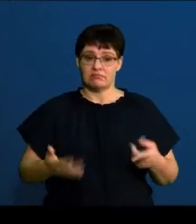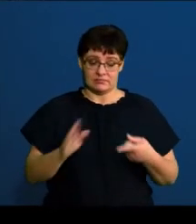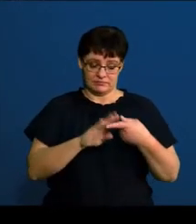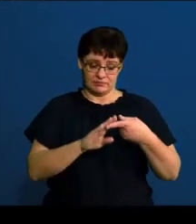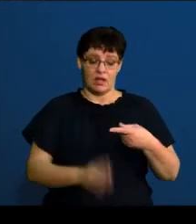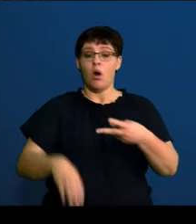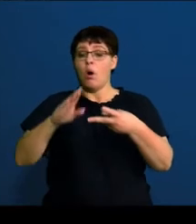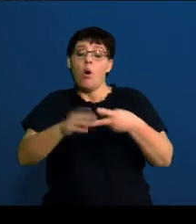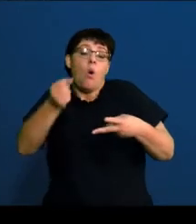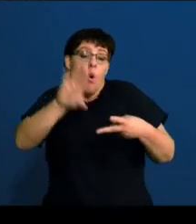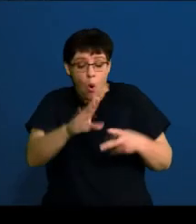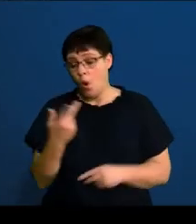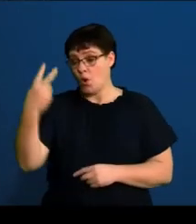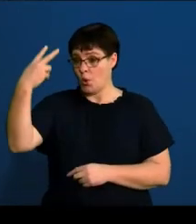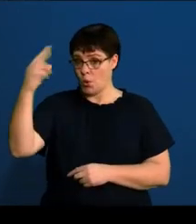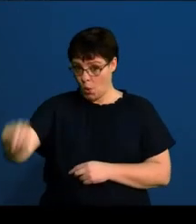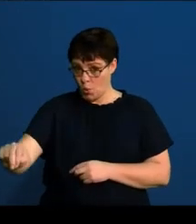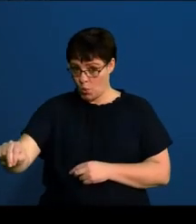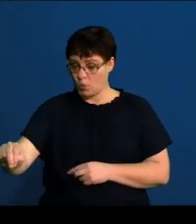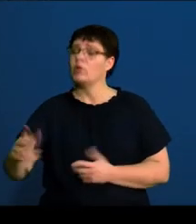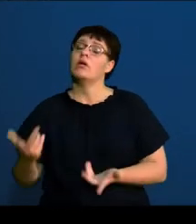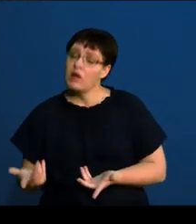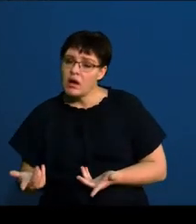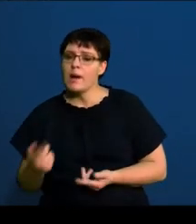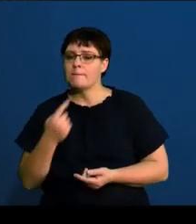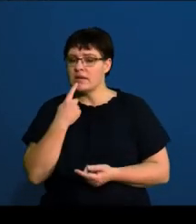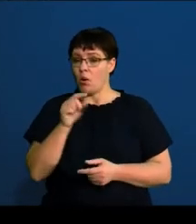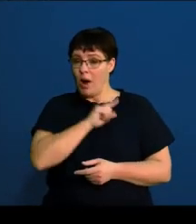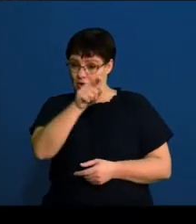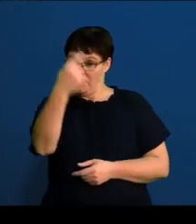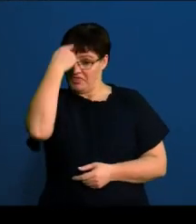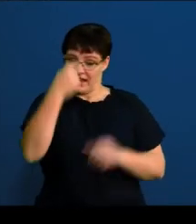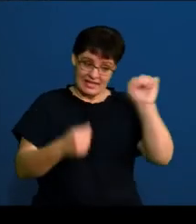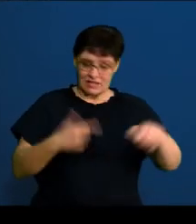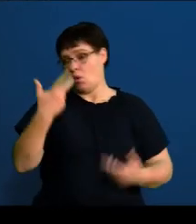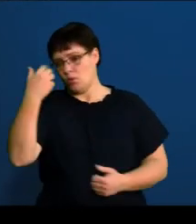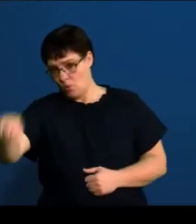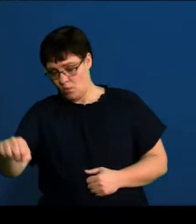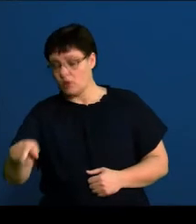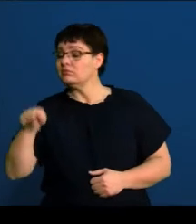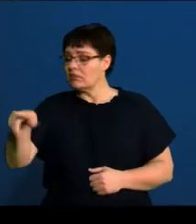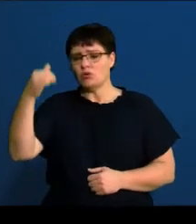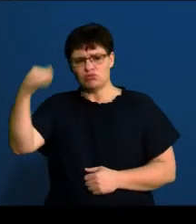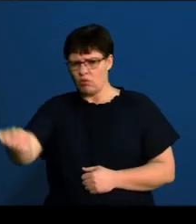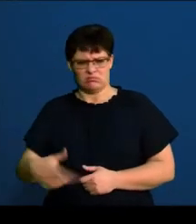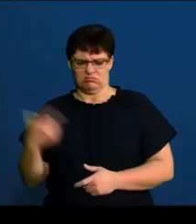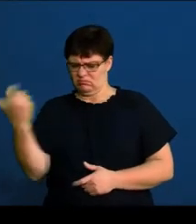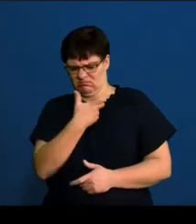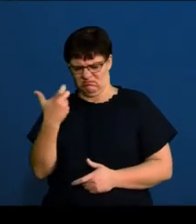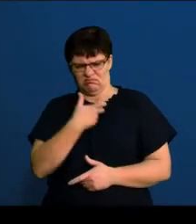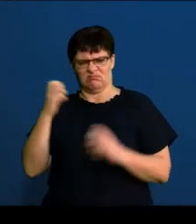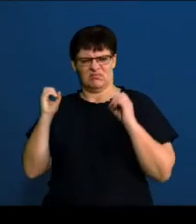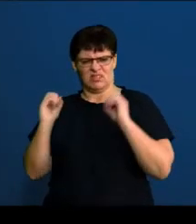either agree or disagree. It's a do you think question. There is no humor. So if you think that there was no humor in